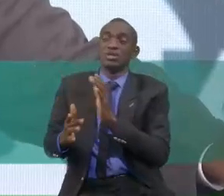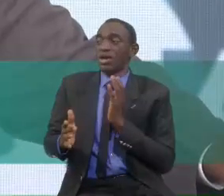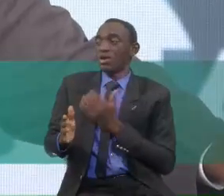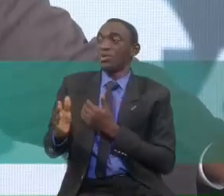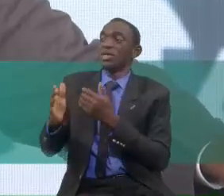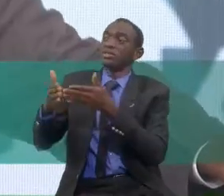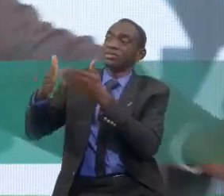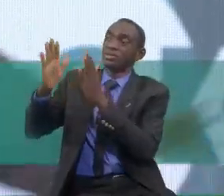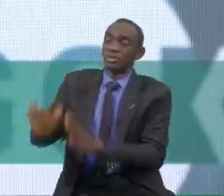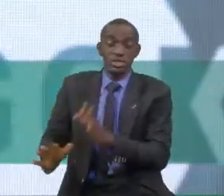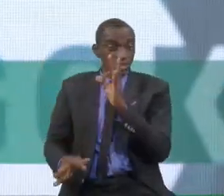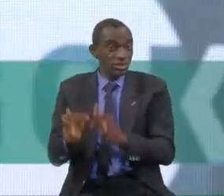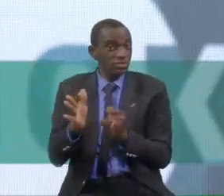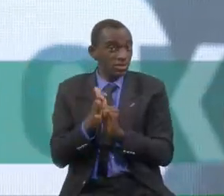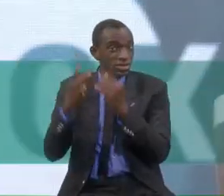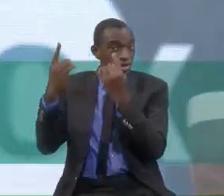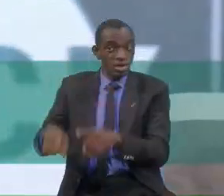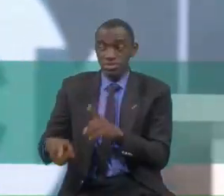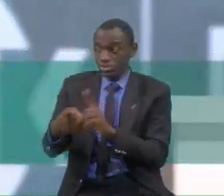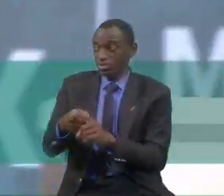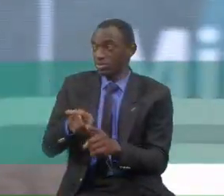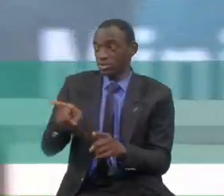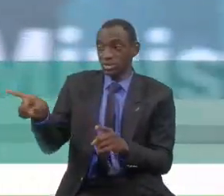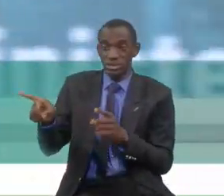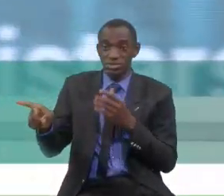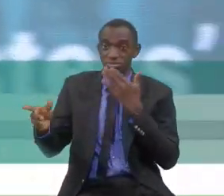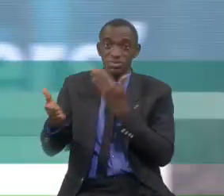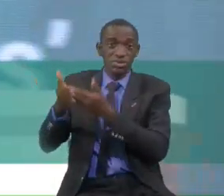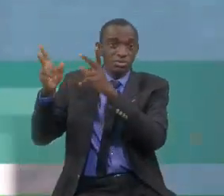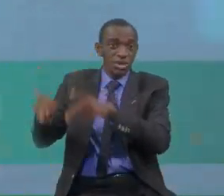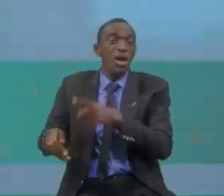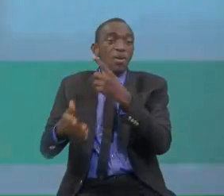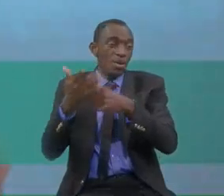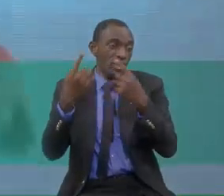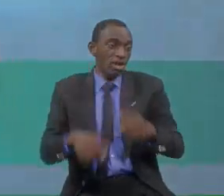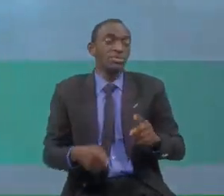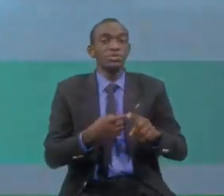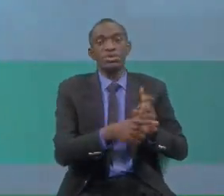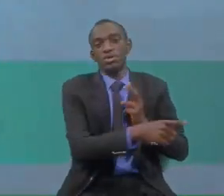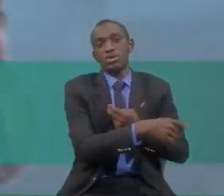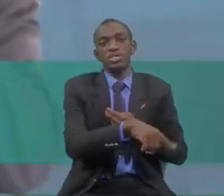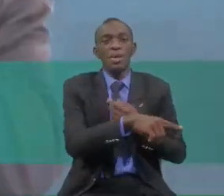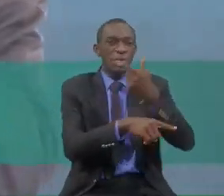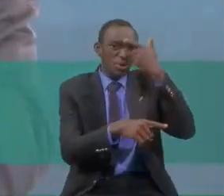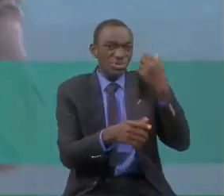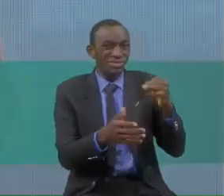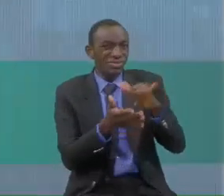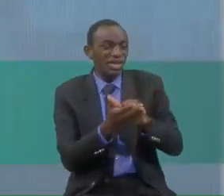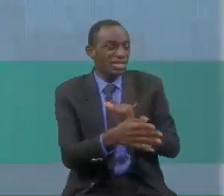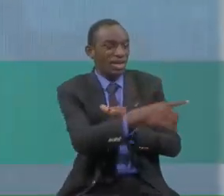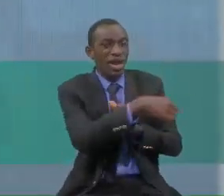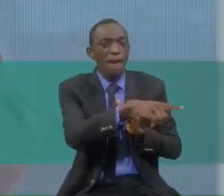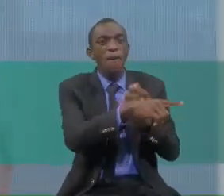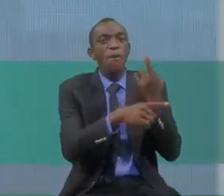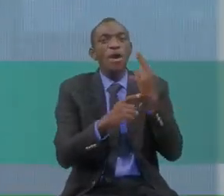will happen to the dry tree? Because of that, they were fearful. It shall be witnesses unto me.